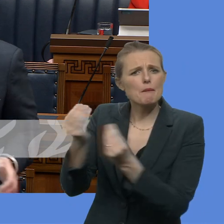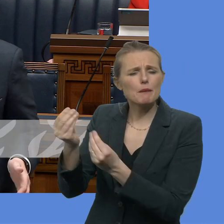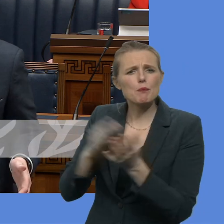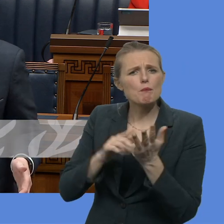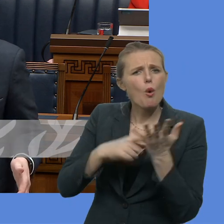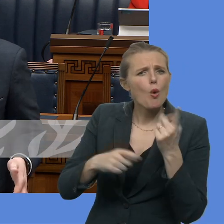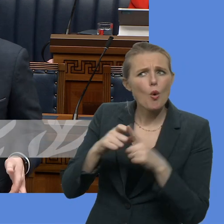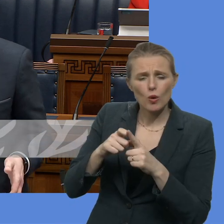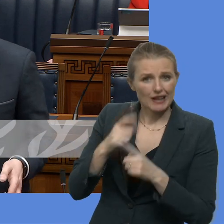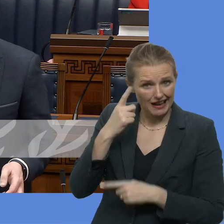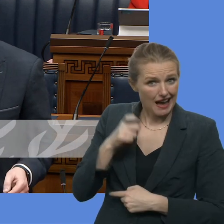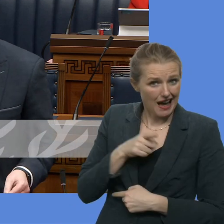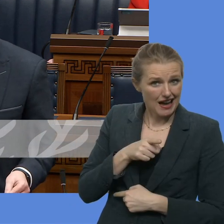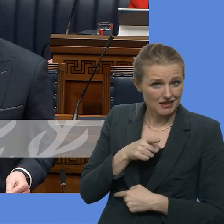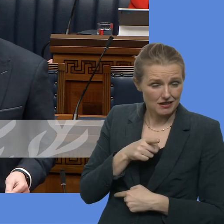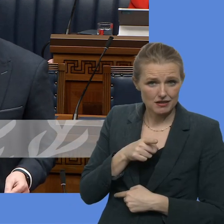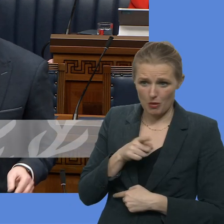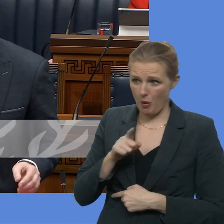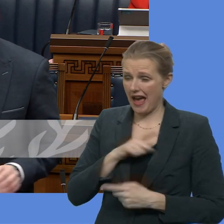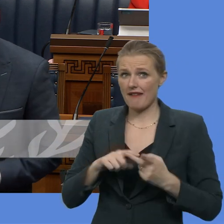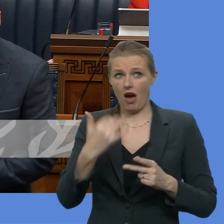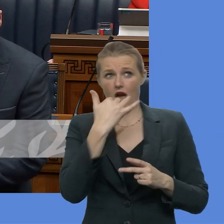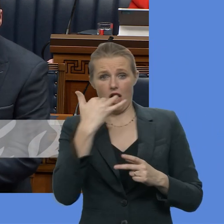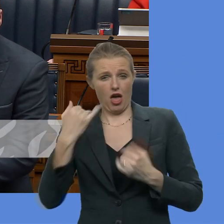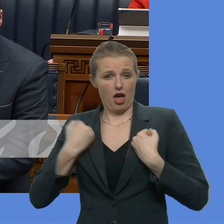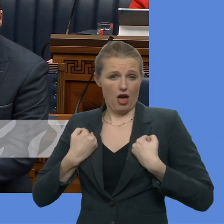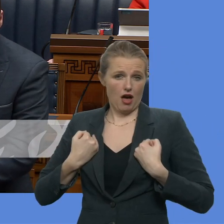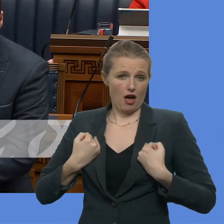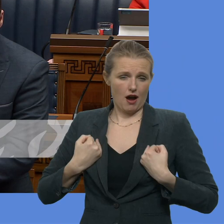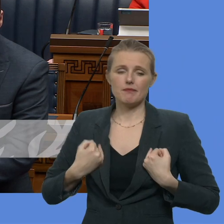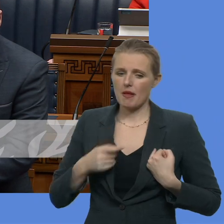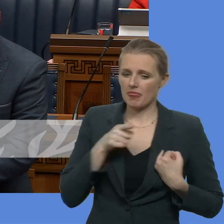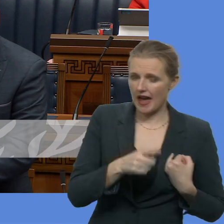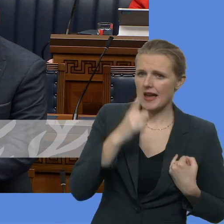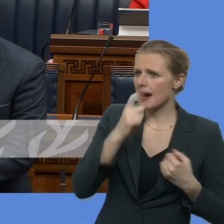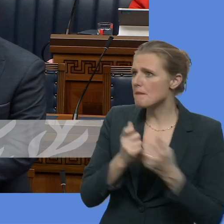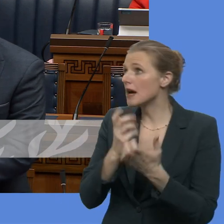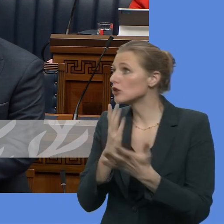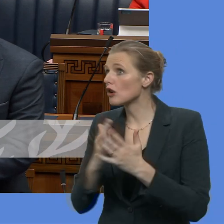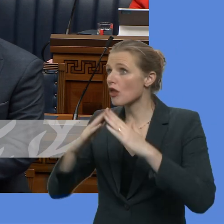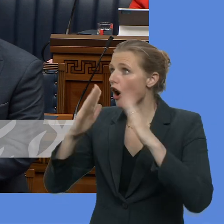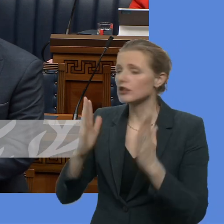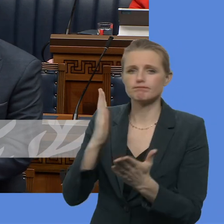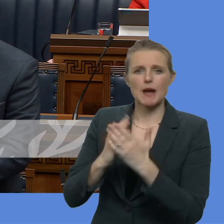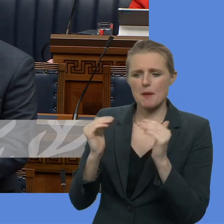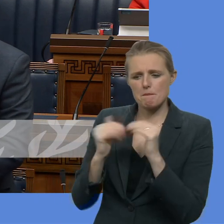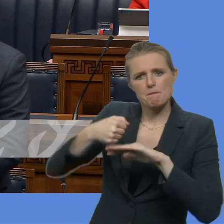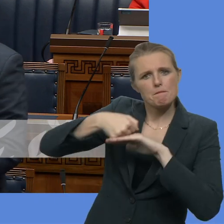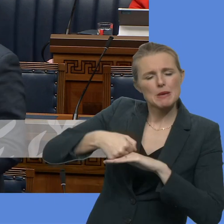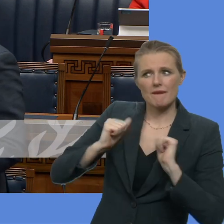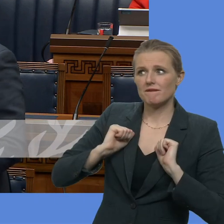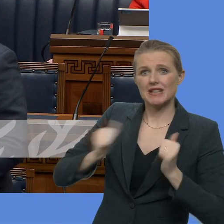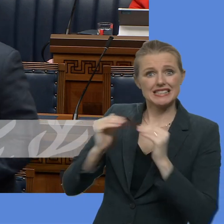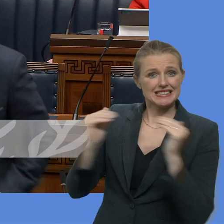are prejudicial to health through enforcing the statutory minimum fitness standard for housing, and that's applicable